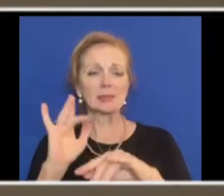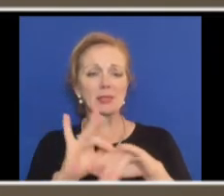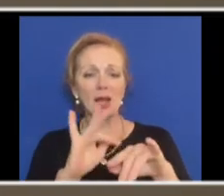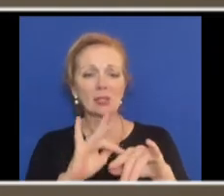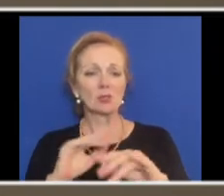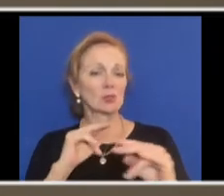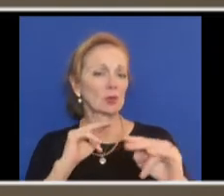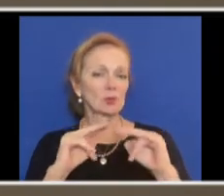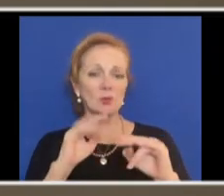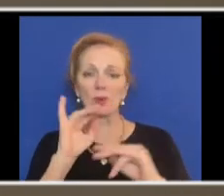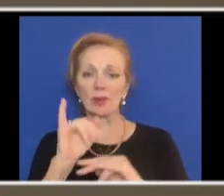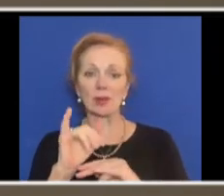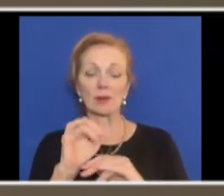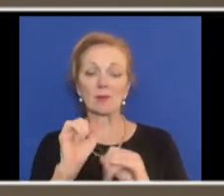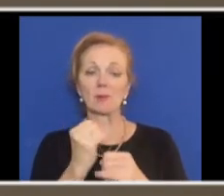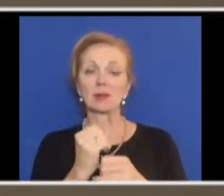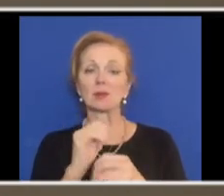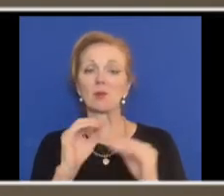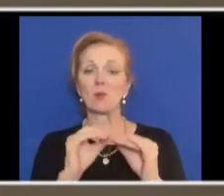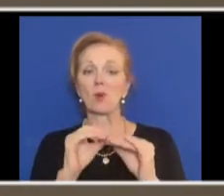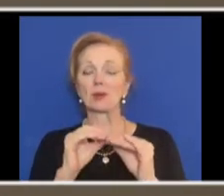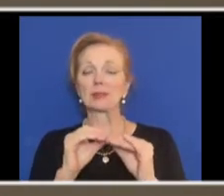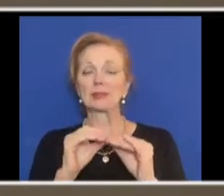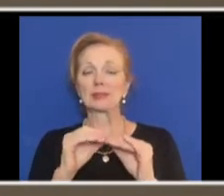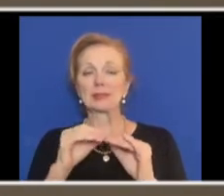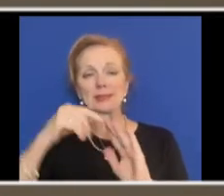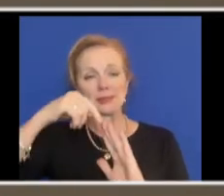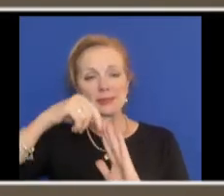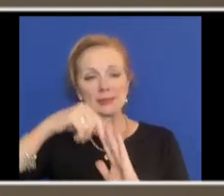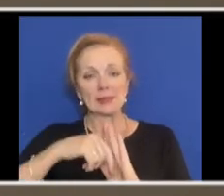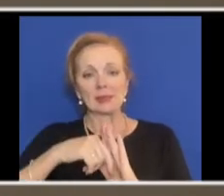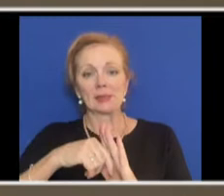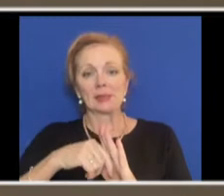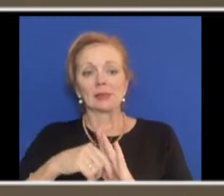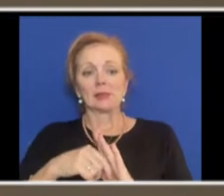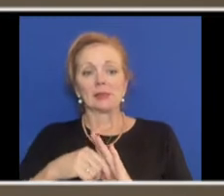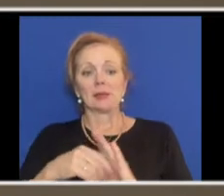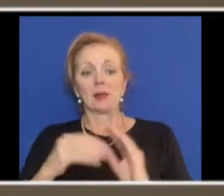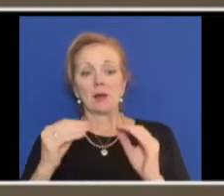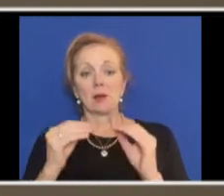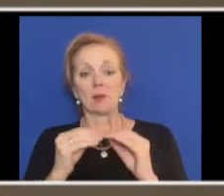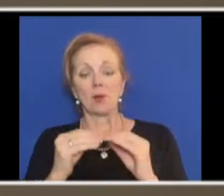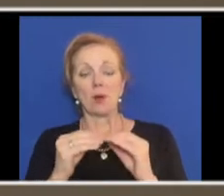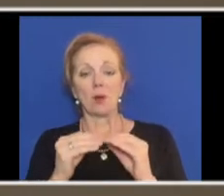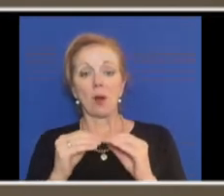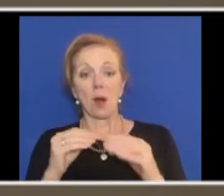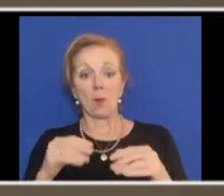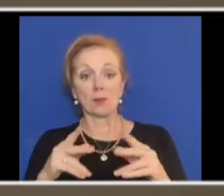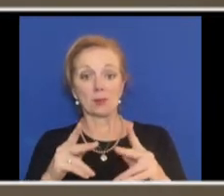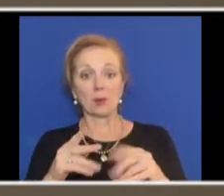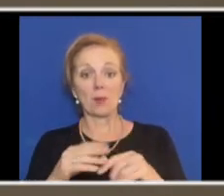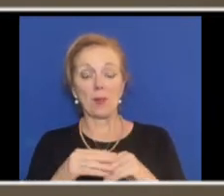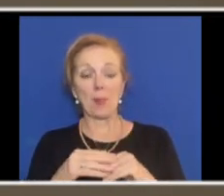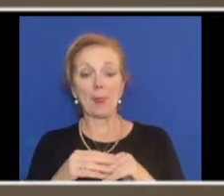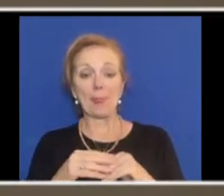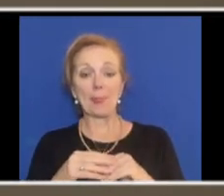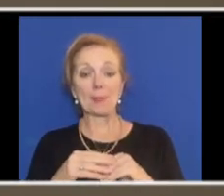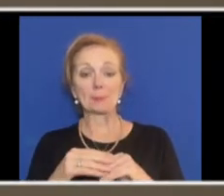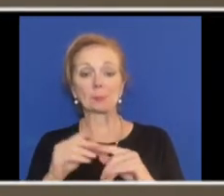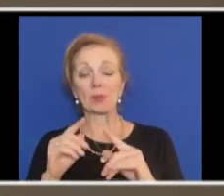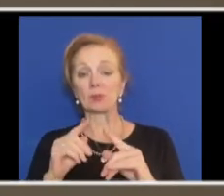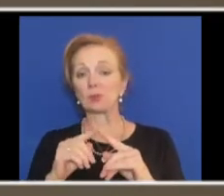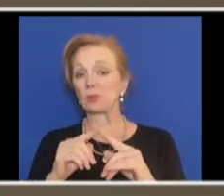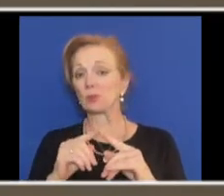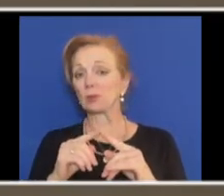with that it makes it more dense by Nature if you are looking to have more opportunities to